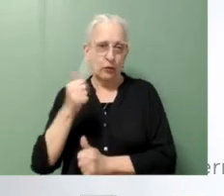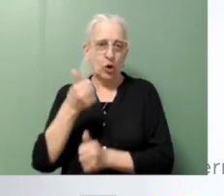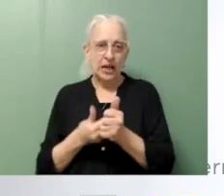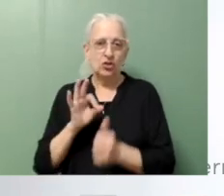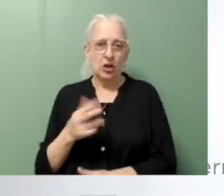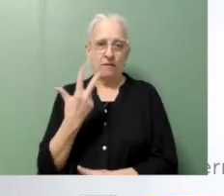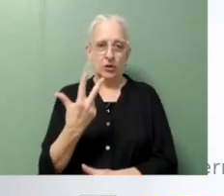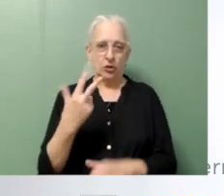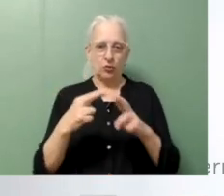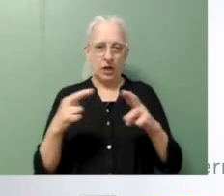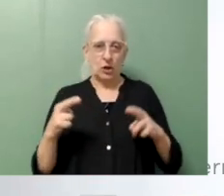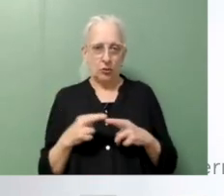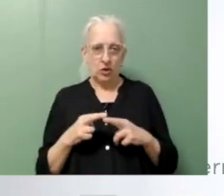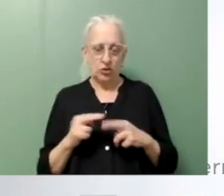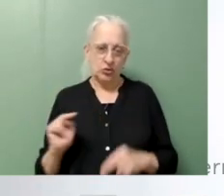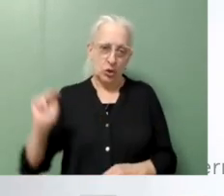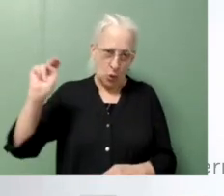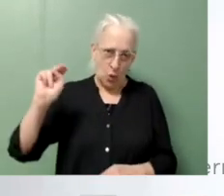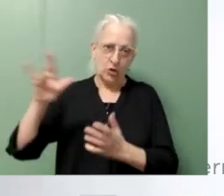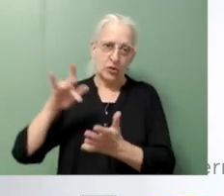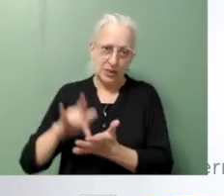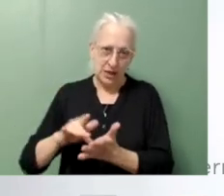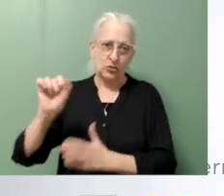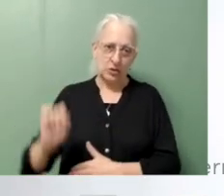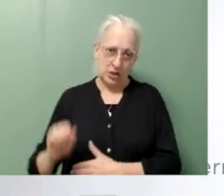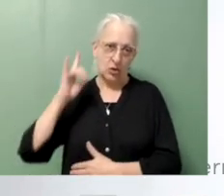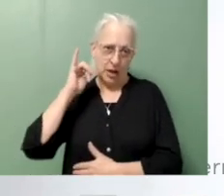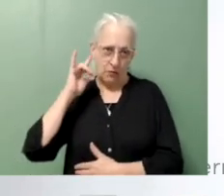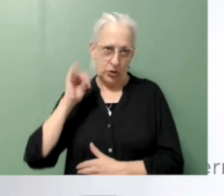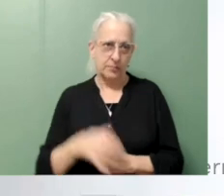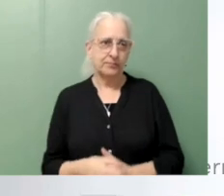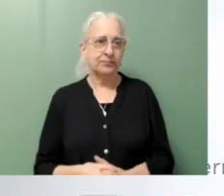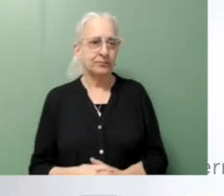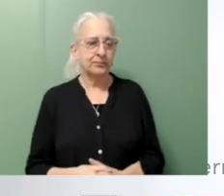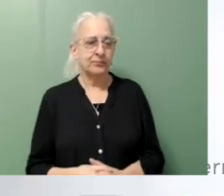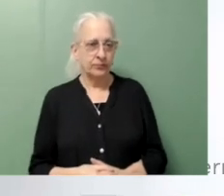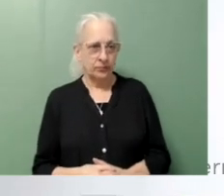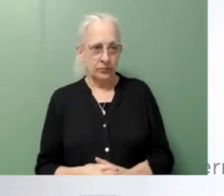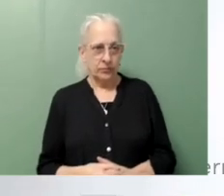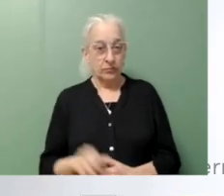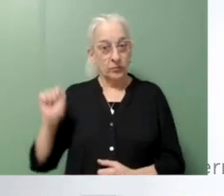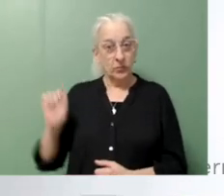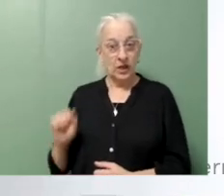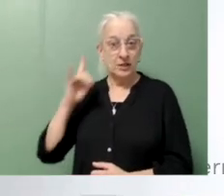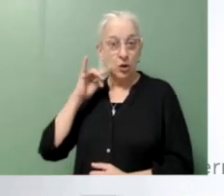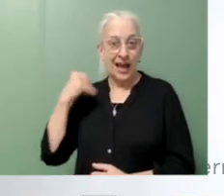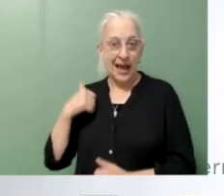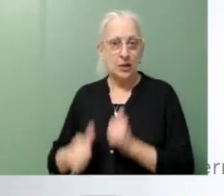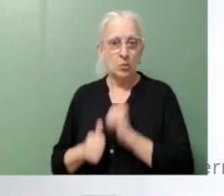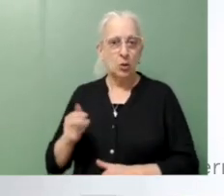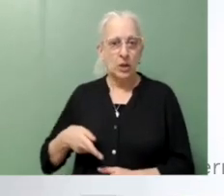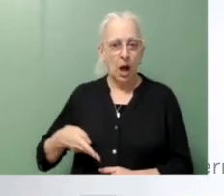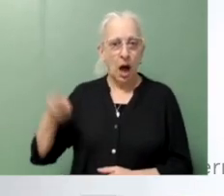rock regions, which was Northern California, Central California, and Southern California. So Southern California had the